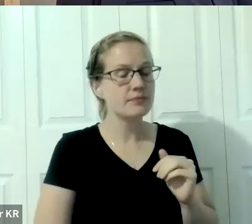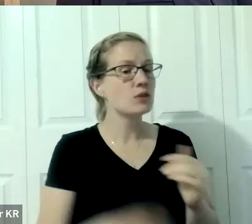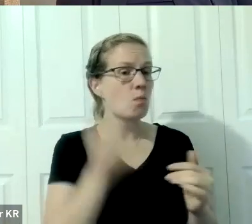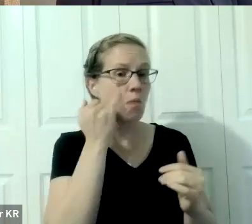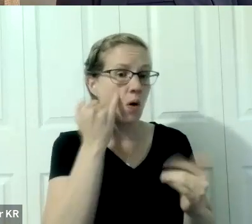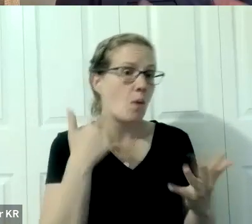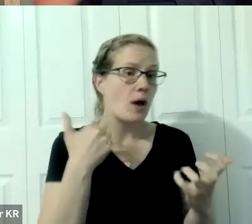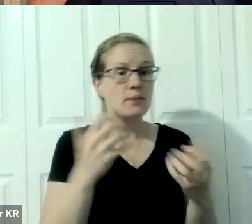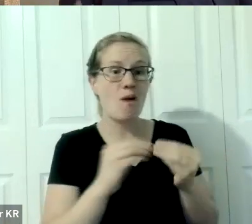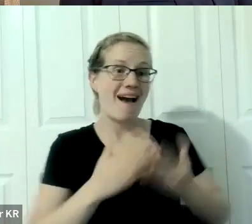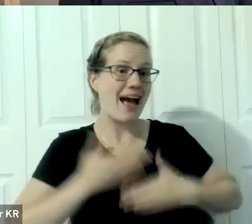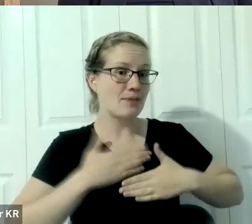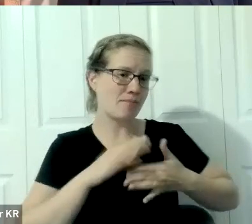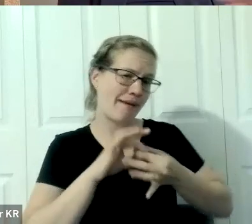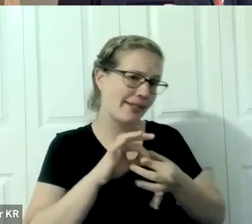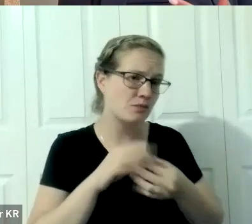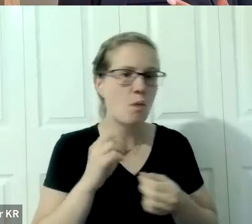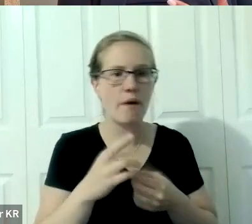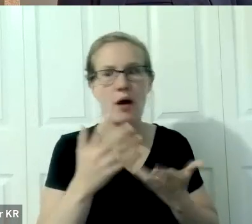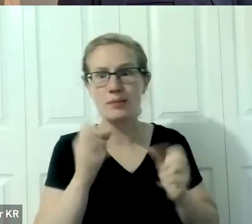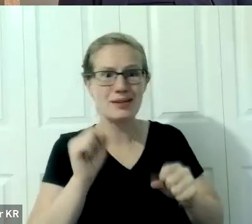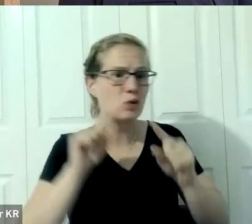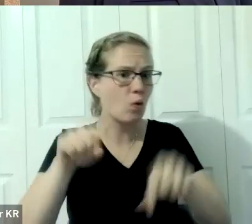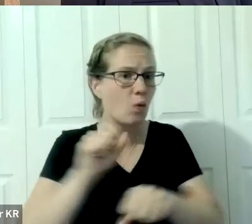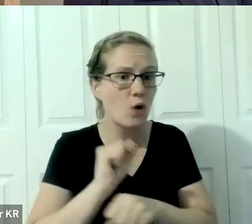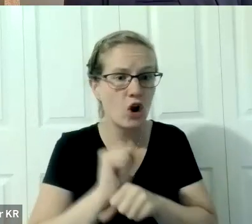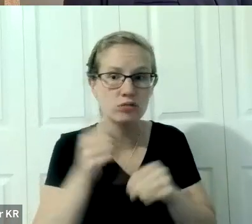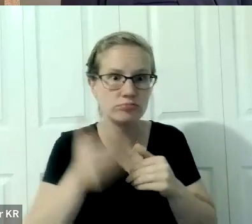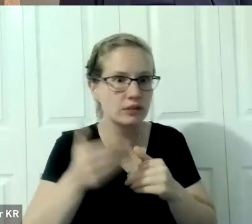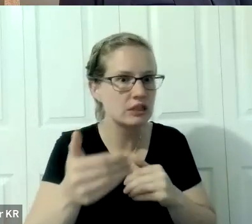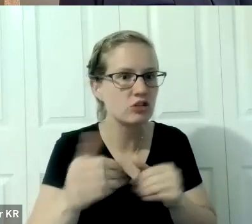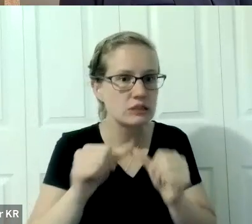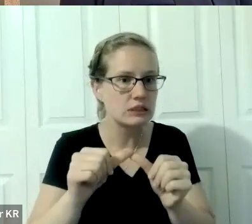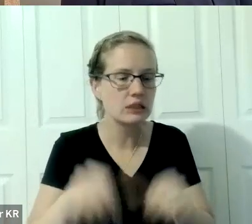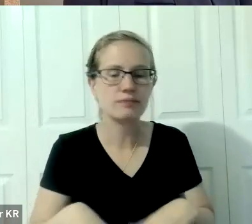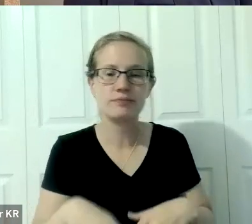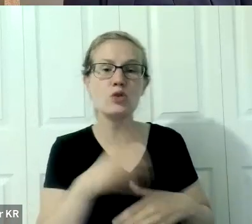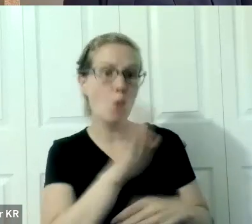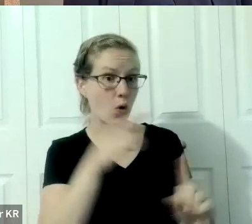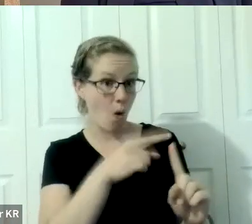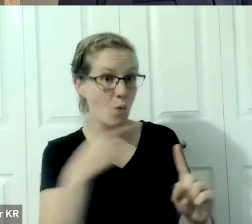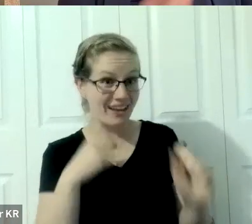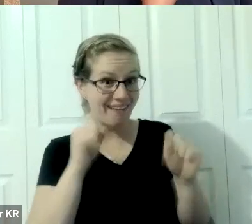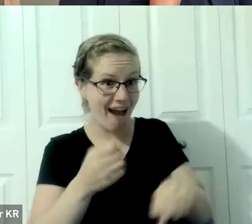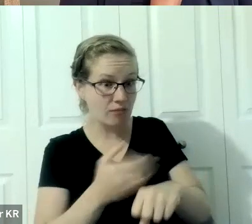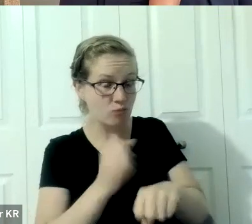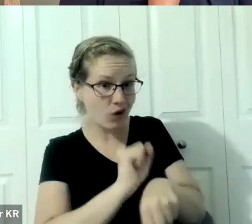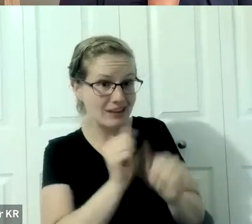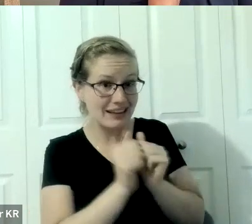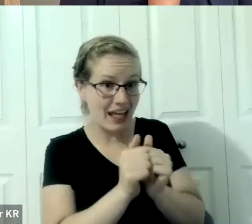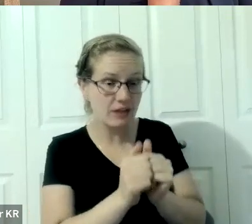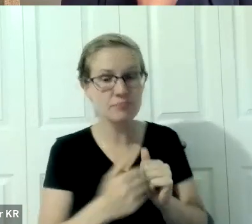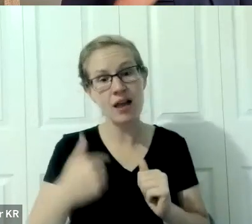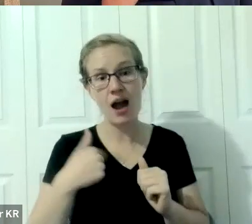or, you know, I just want to be able to go to work consistently. Some of the goals that you have, we can work on. But I